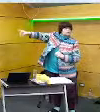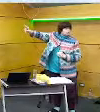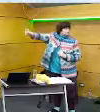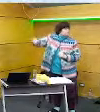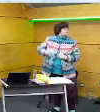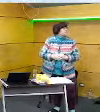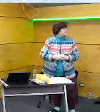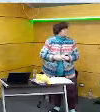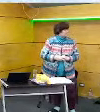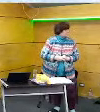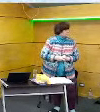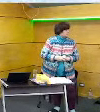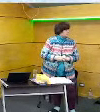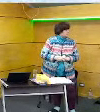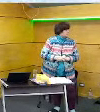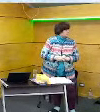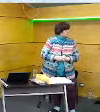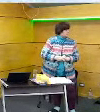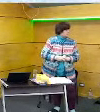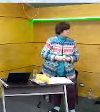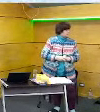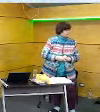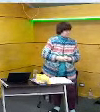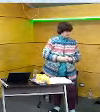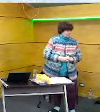anybody circle millionaires?